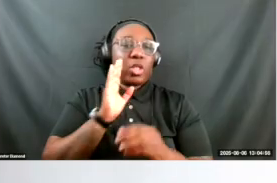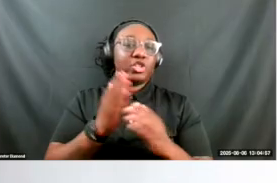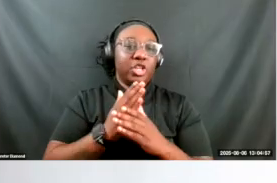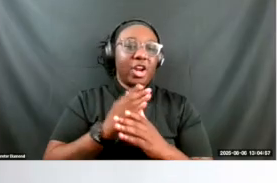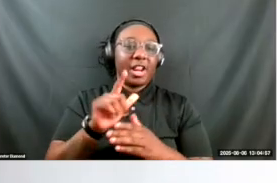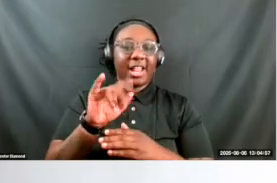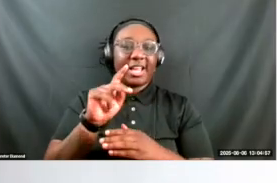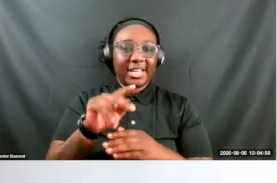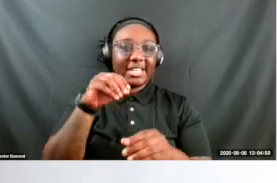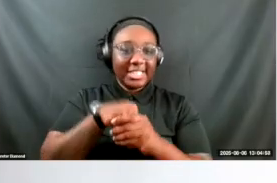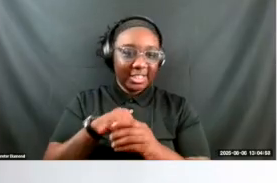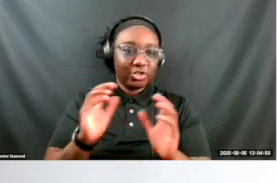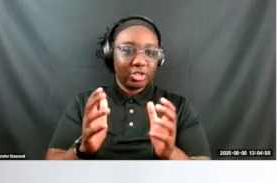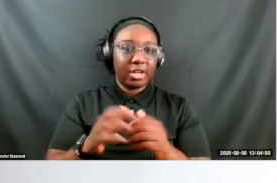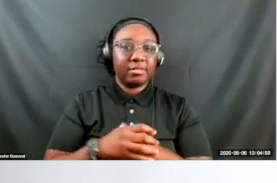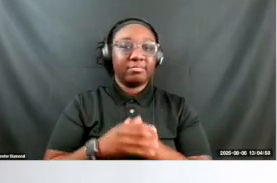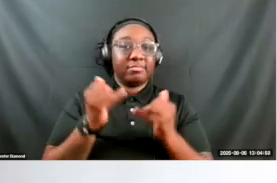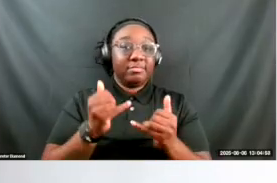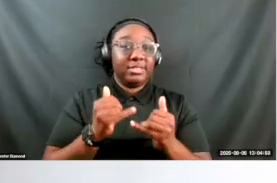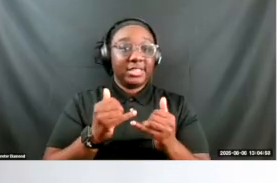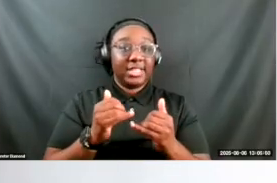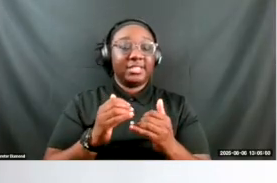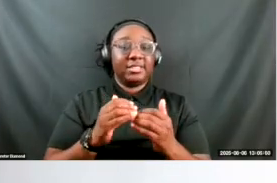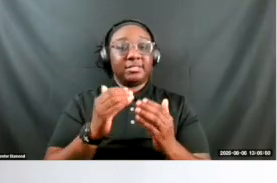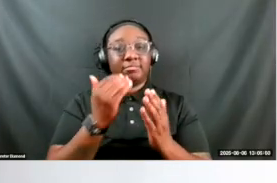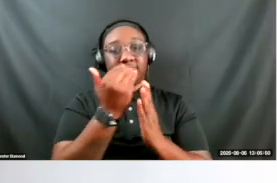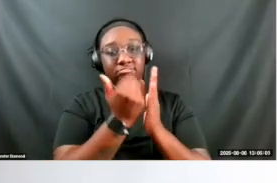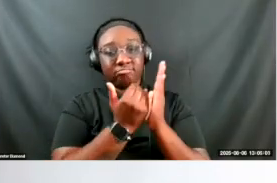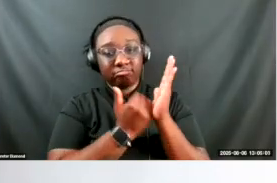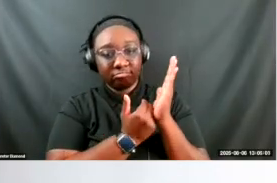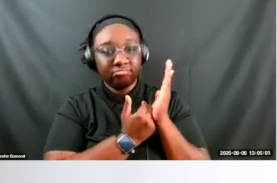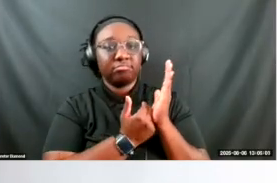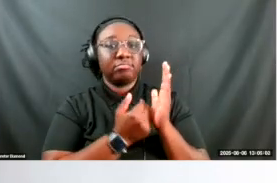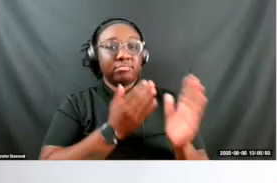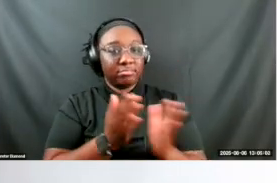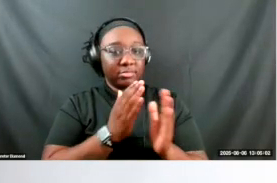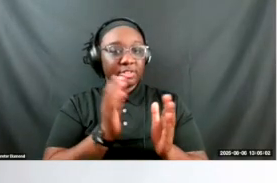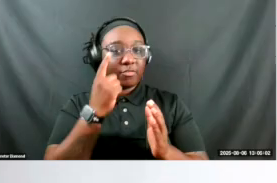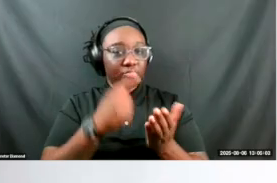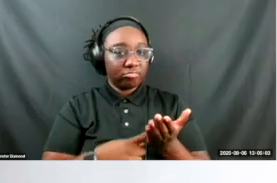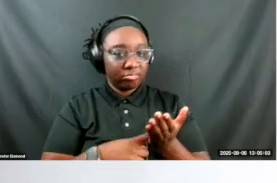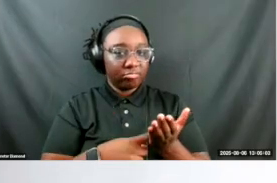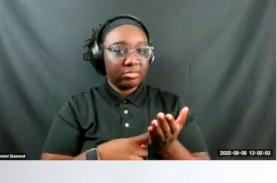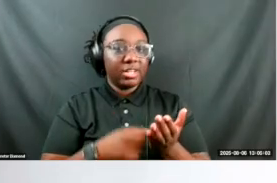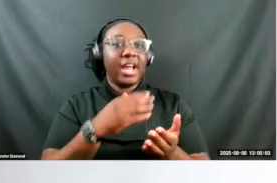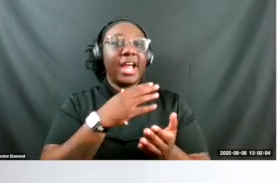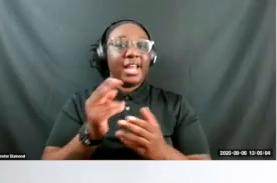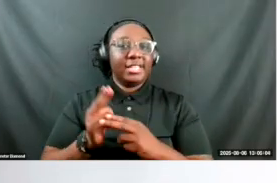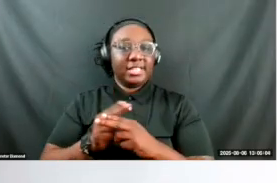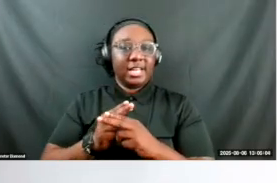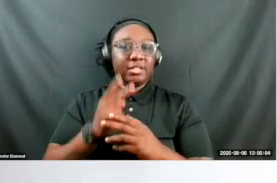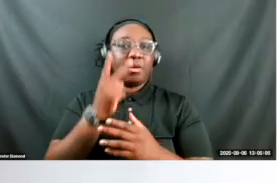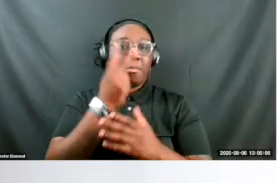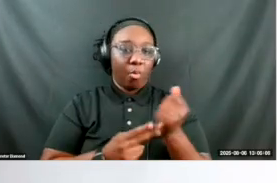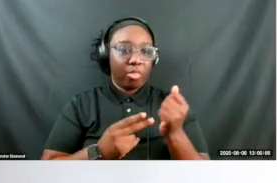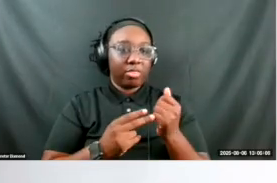and slides, are also on that page. To ask questions during Q&A sessions, please use the raise hand feature in Zoom or press